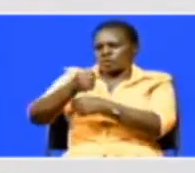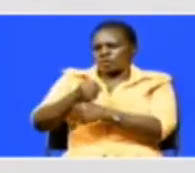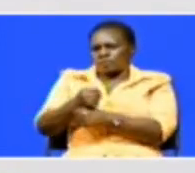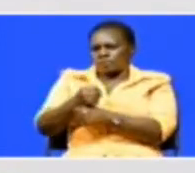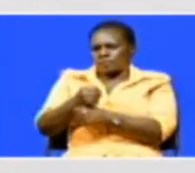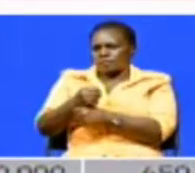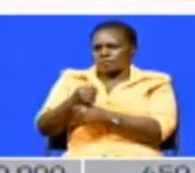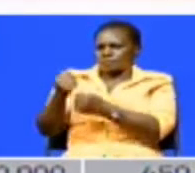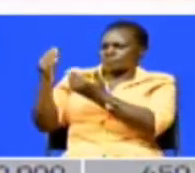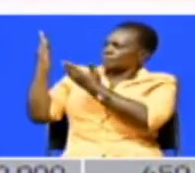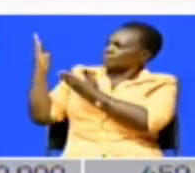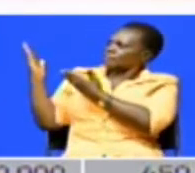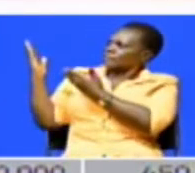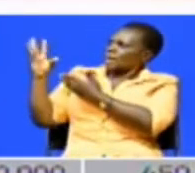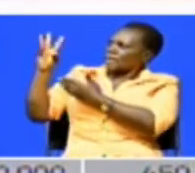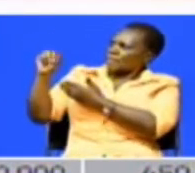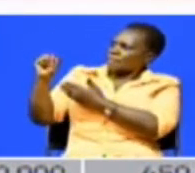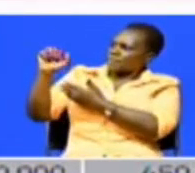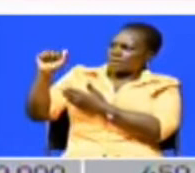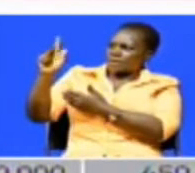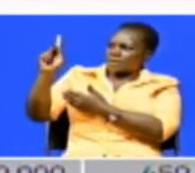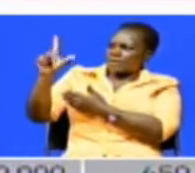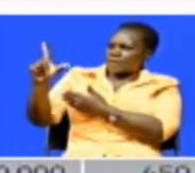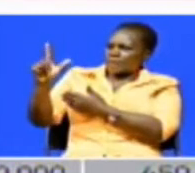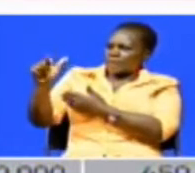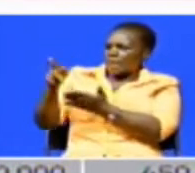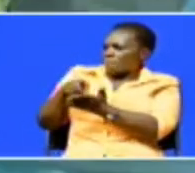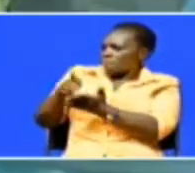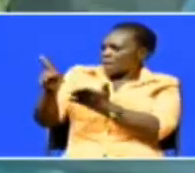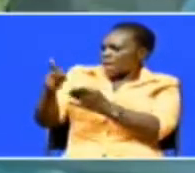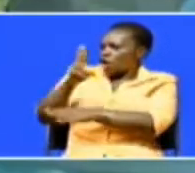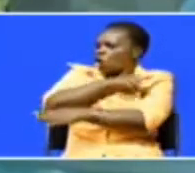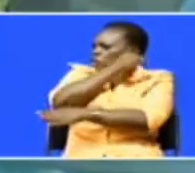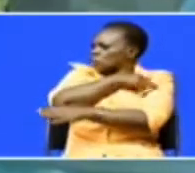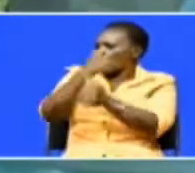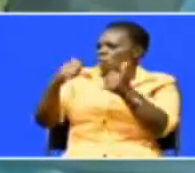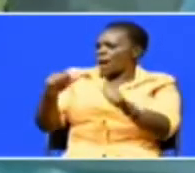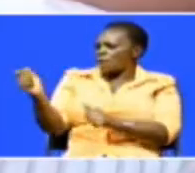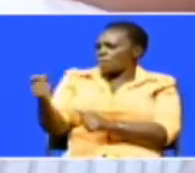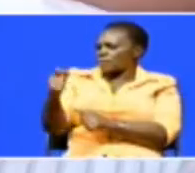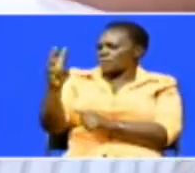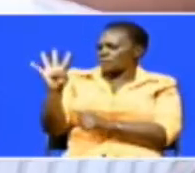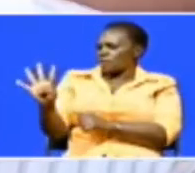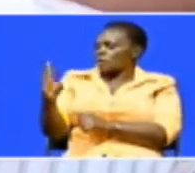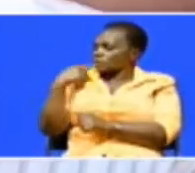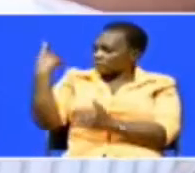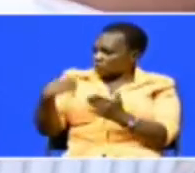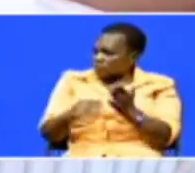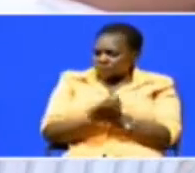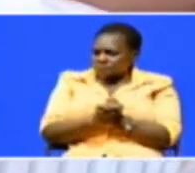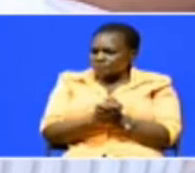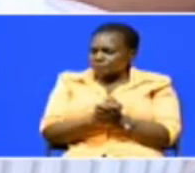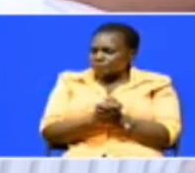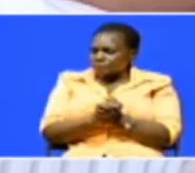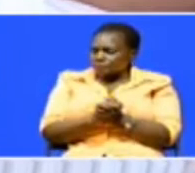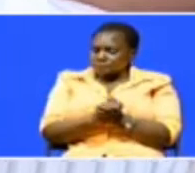Administrator Kenya Limited, MAKL, to disburse funds to hospitals for a period of more than 4 months. Unaambiwa kwamba